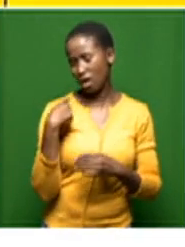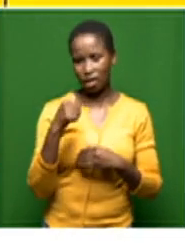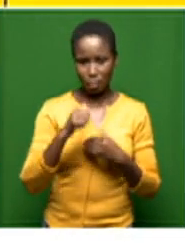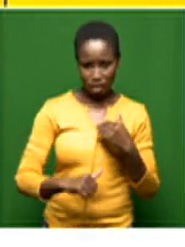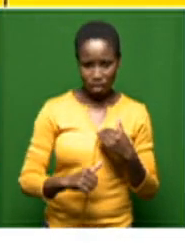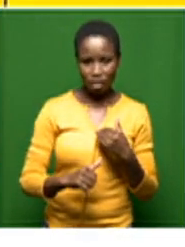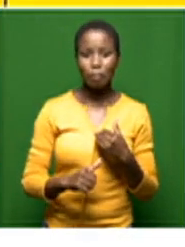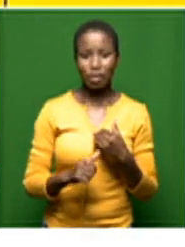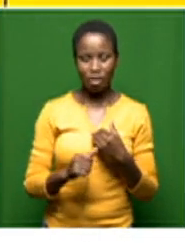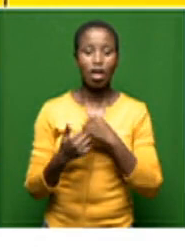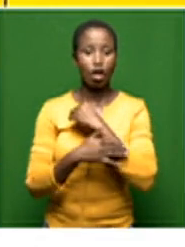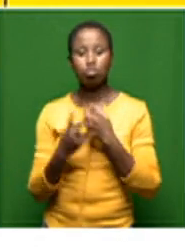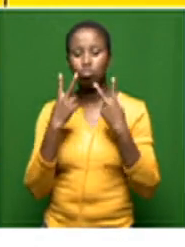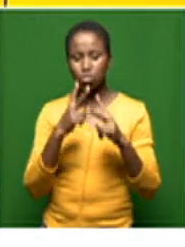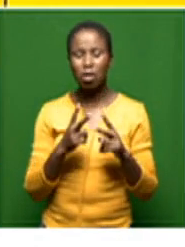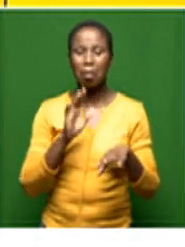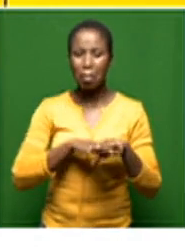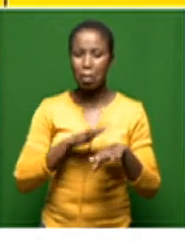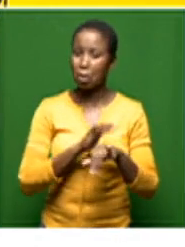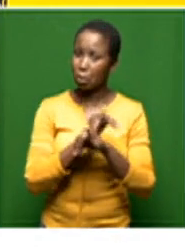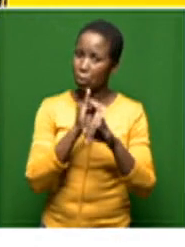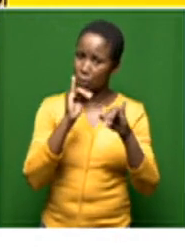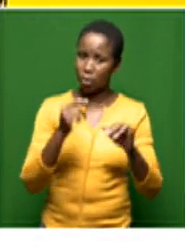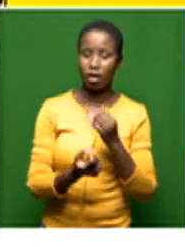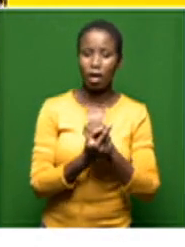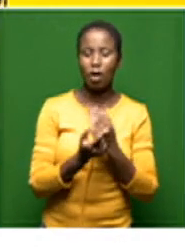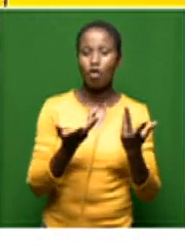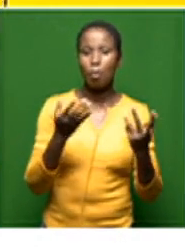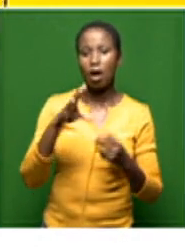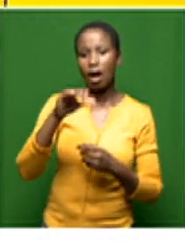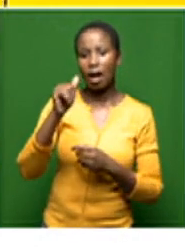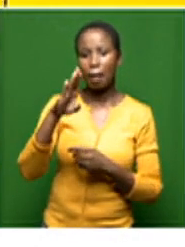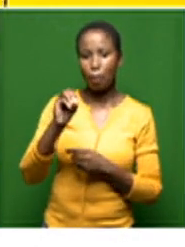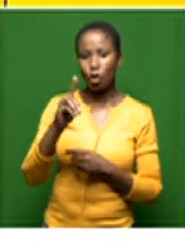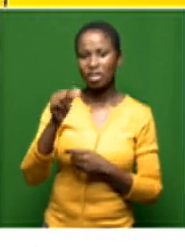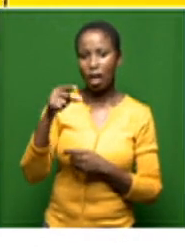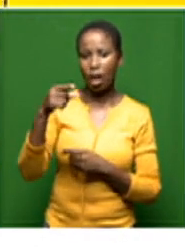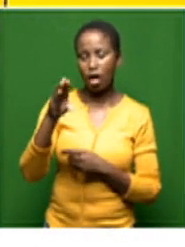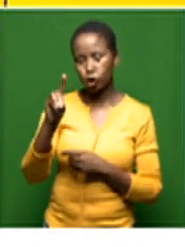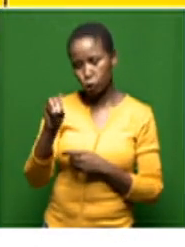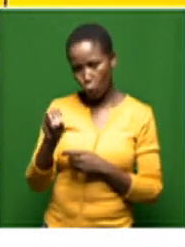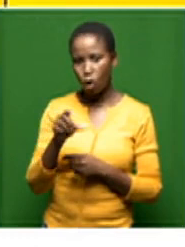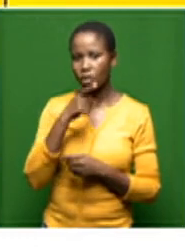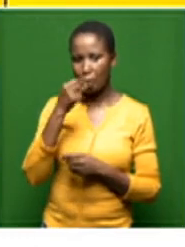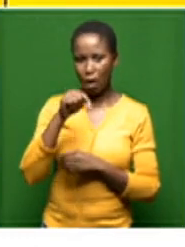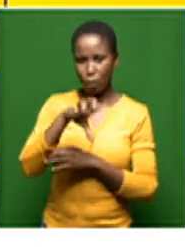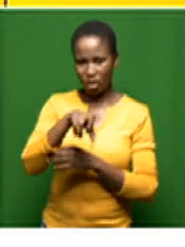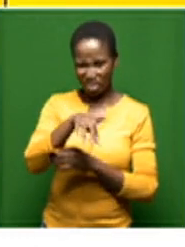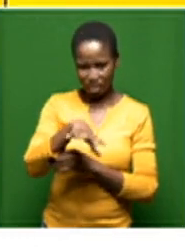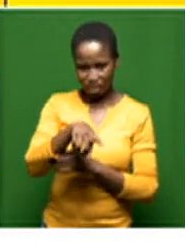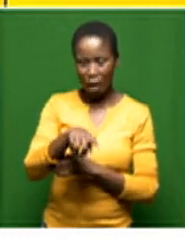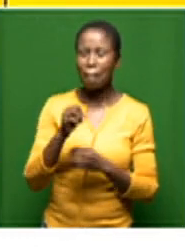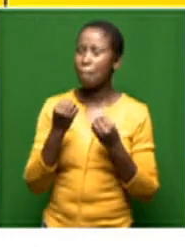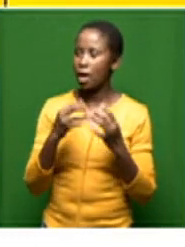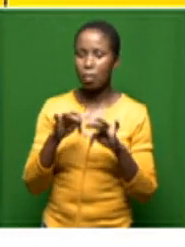has, after that, seen continued terrorist attacks in the Cabo Delgado province over the past few weeks, leaving many people dead